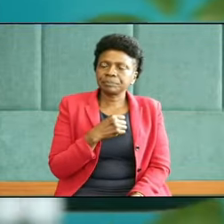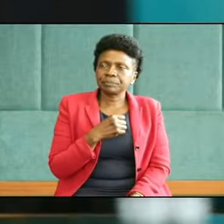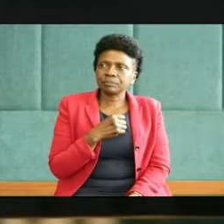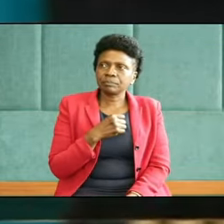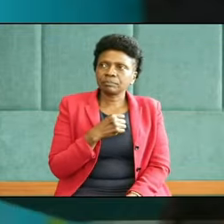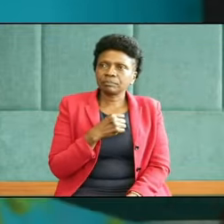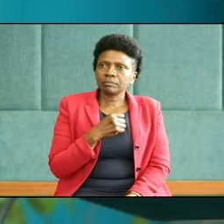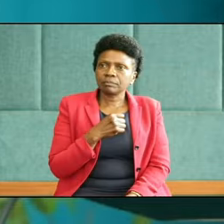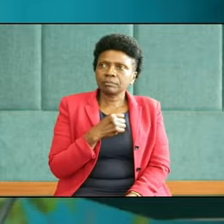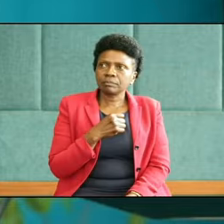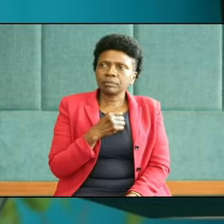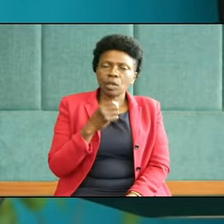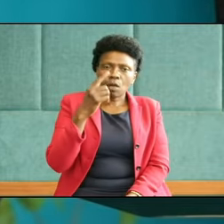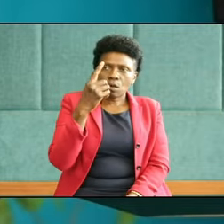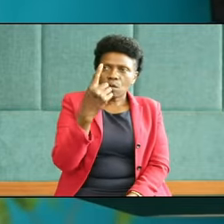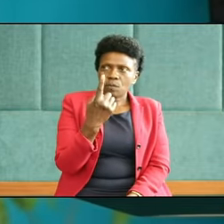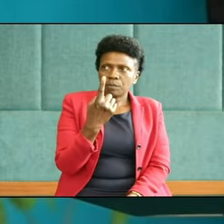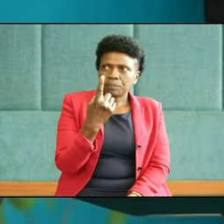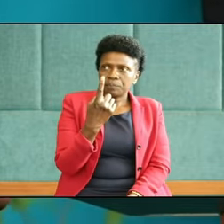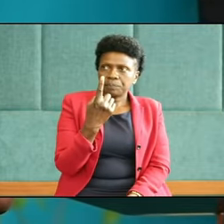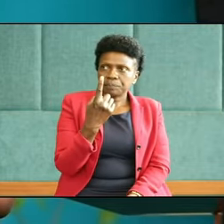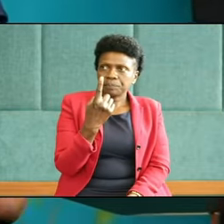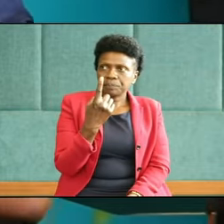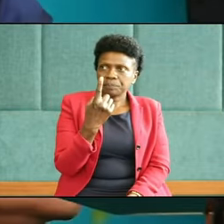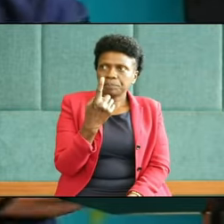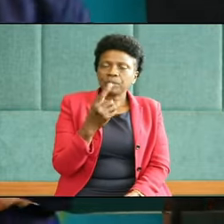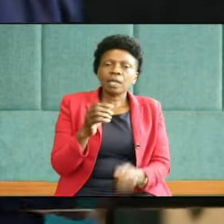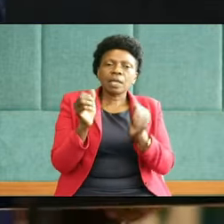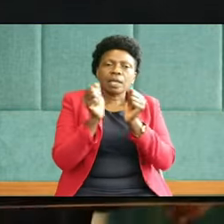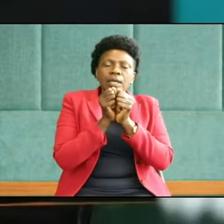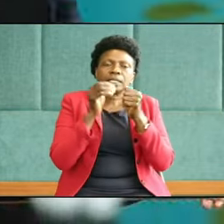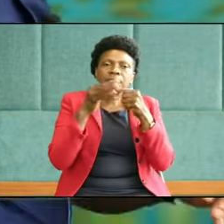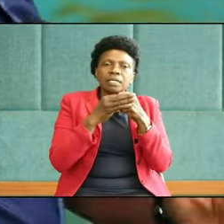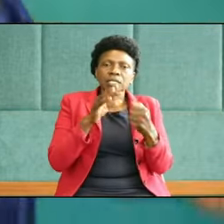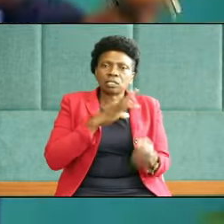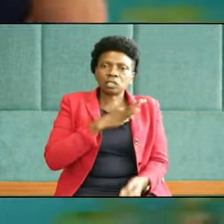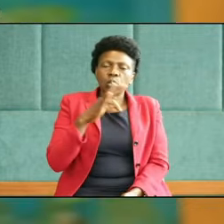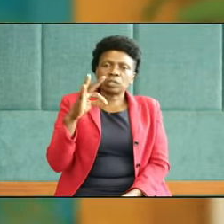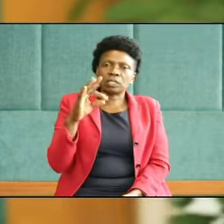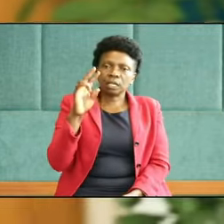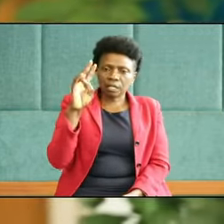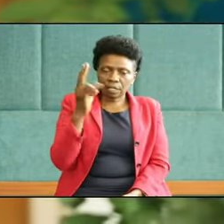Latter-day Saint, one youth, 18 souls. SDA,